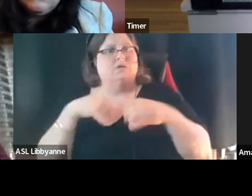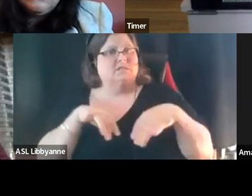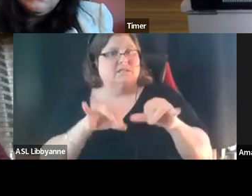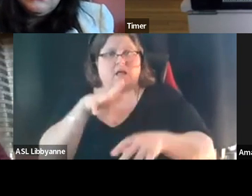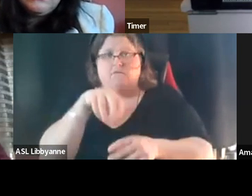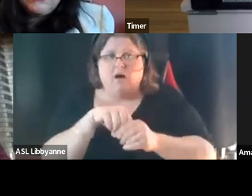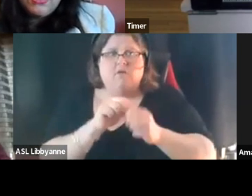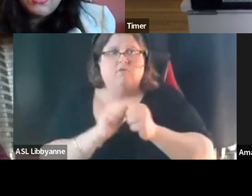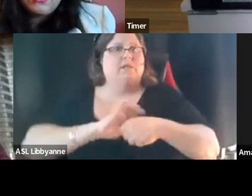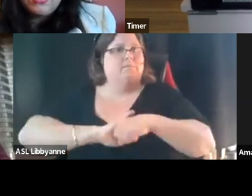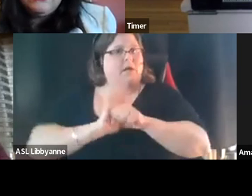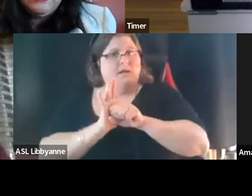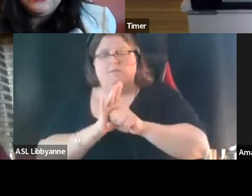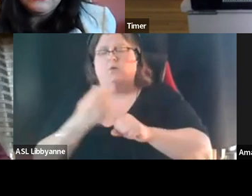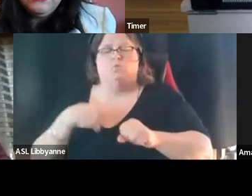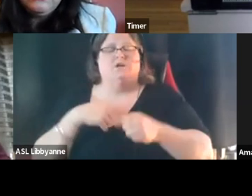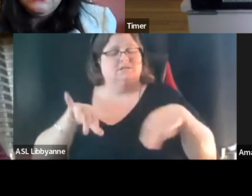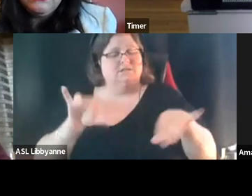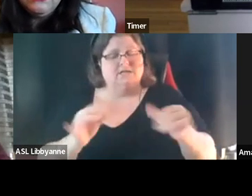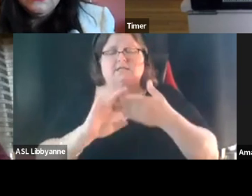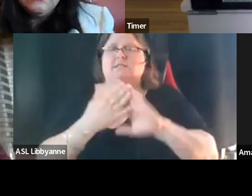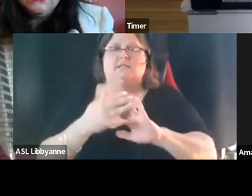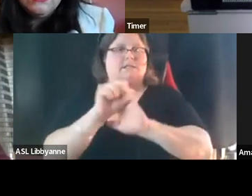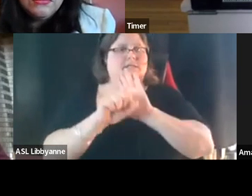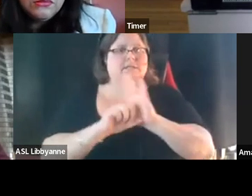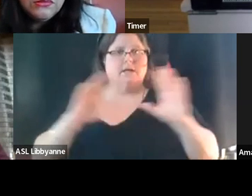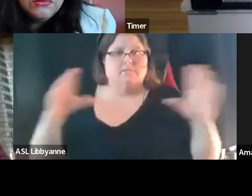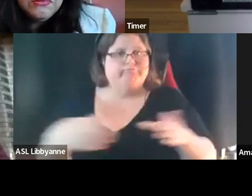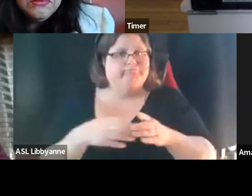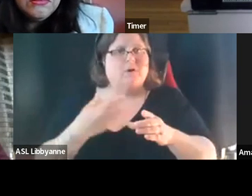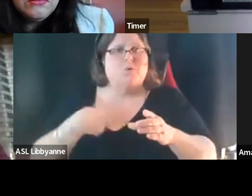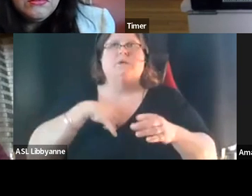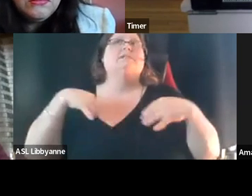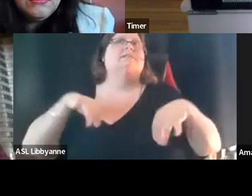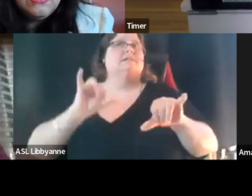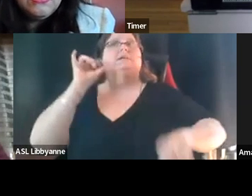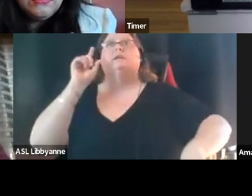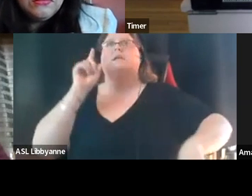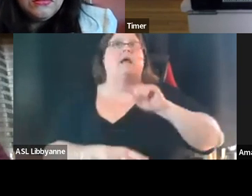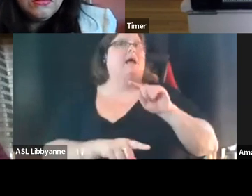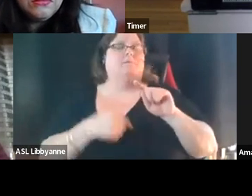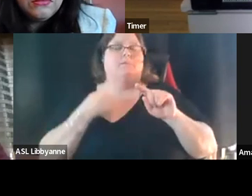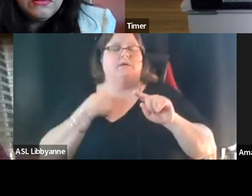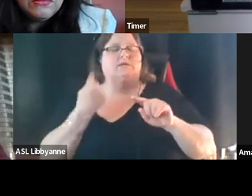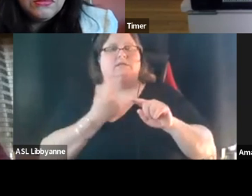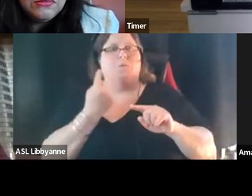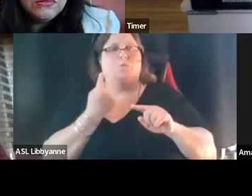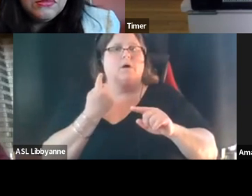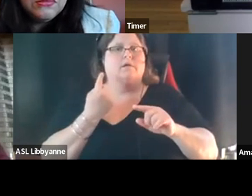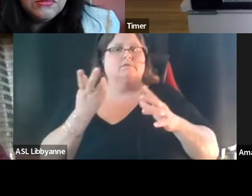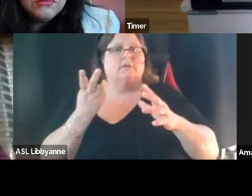and state together. We cannot still be a cradle of higher education, top quality